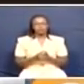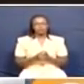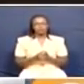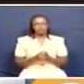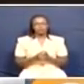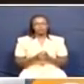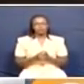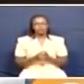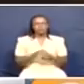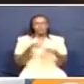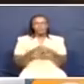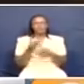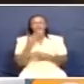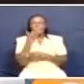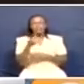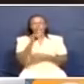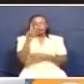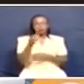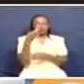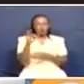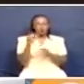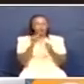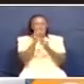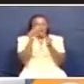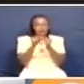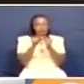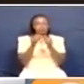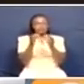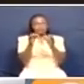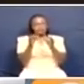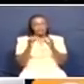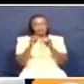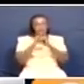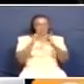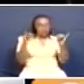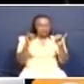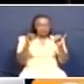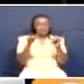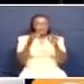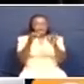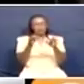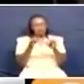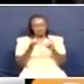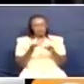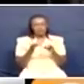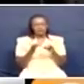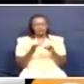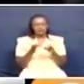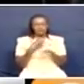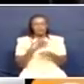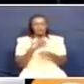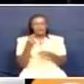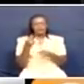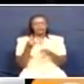in answering the question of accuracy, transparency, accountability, and credibility